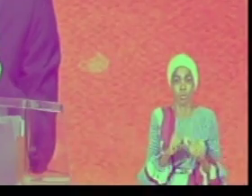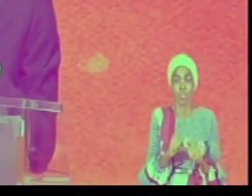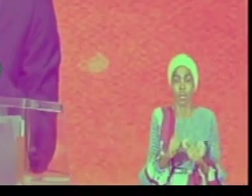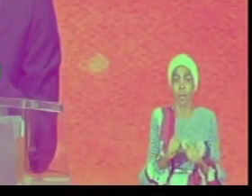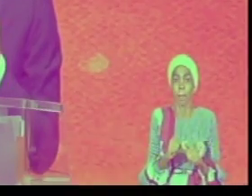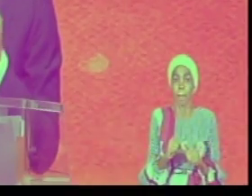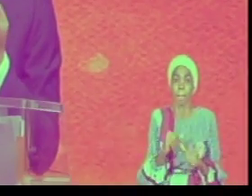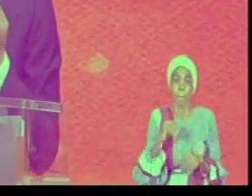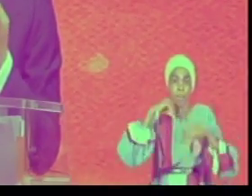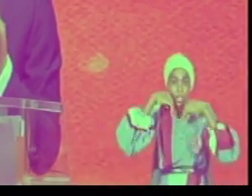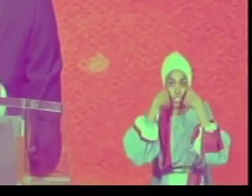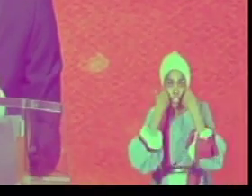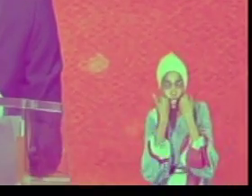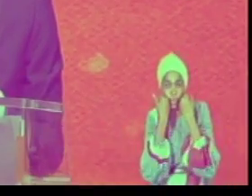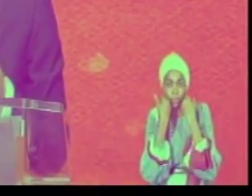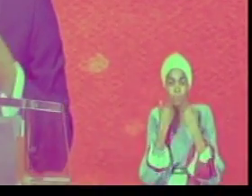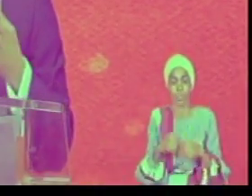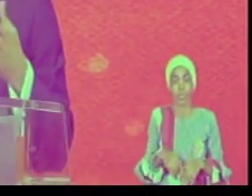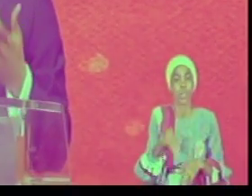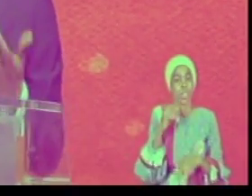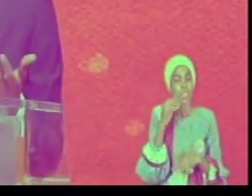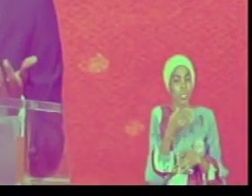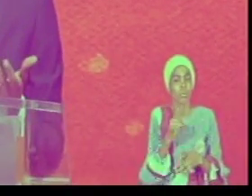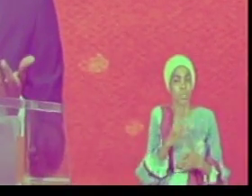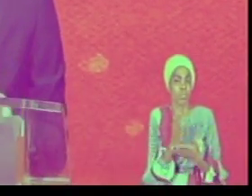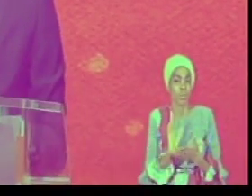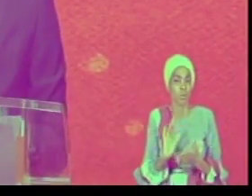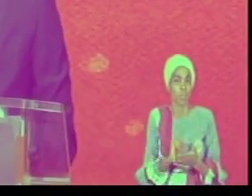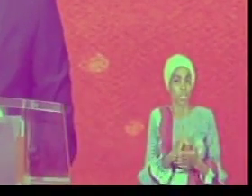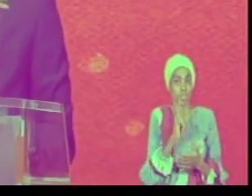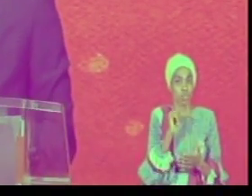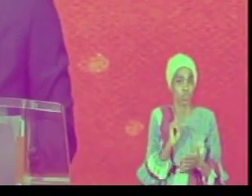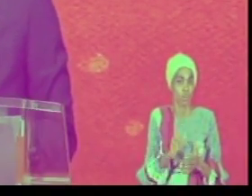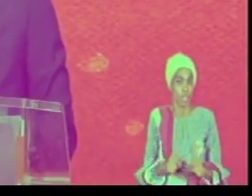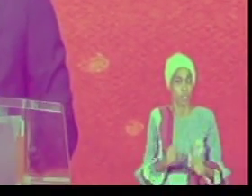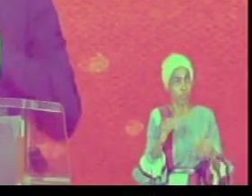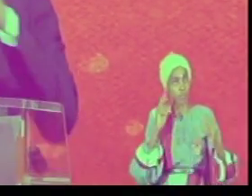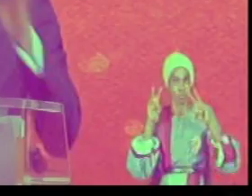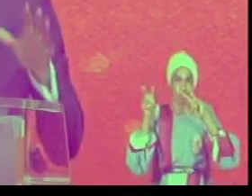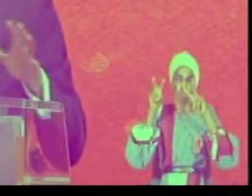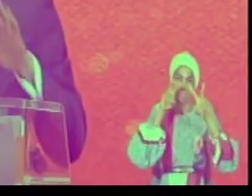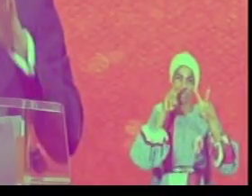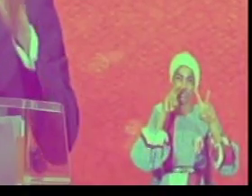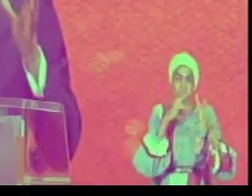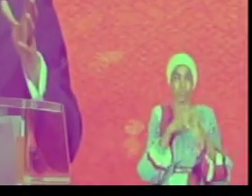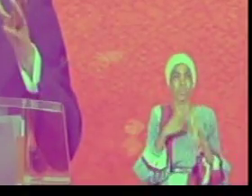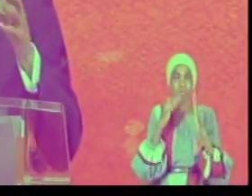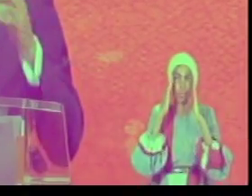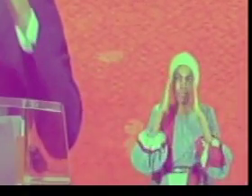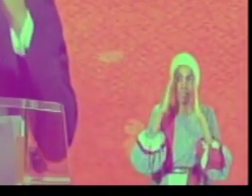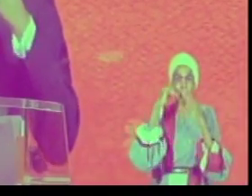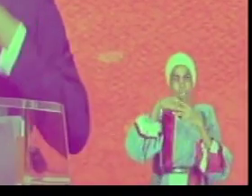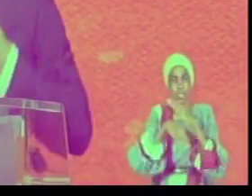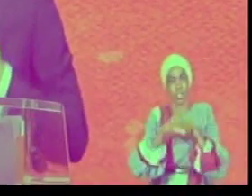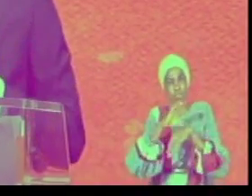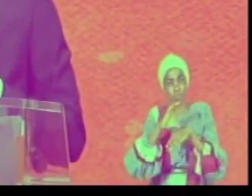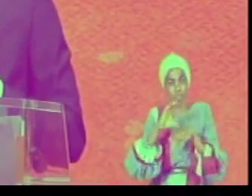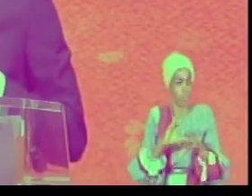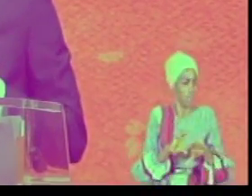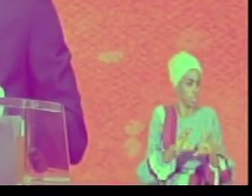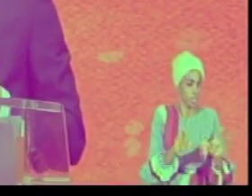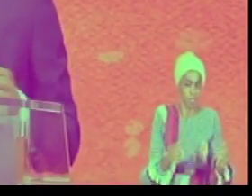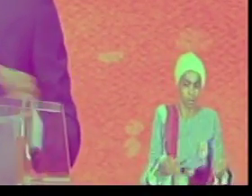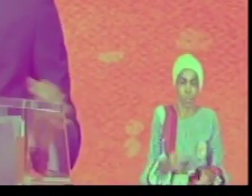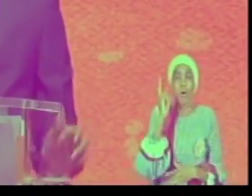is where you need hard work, your personal work. Look around you in the church, in the society. What do you want to be